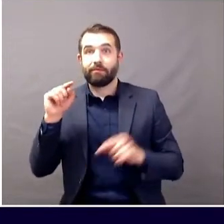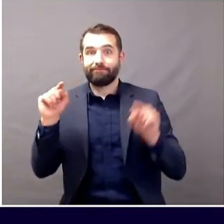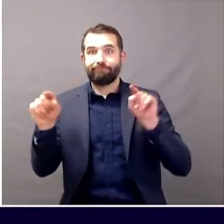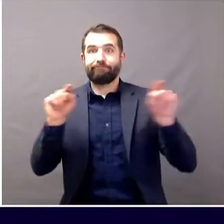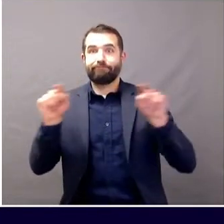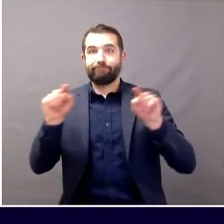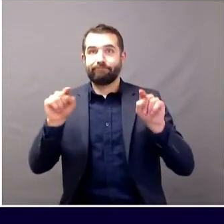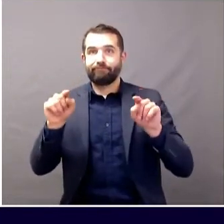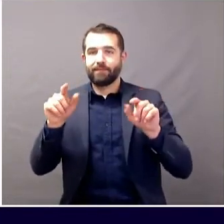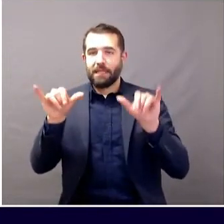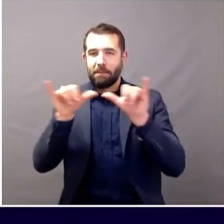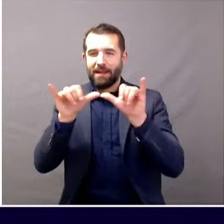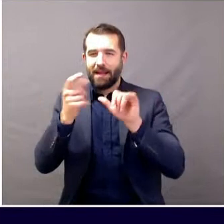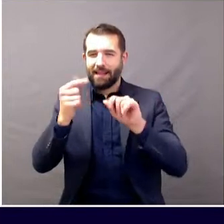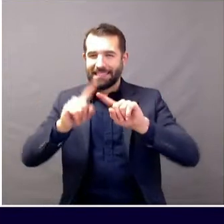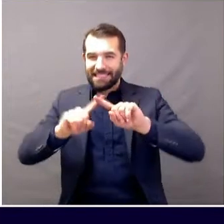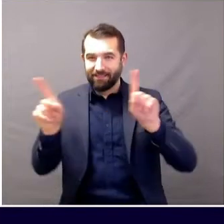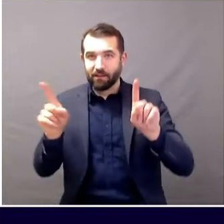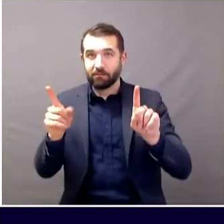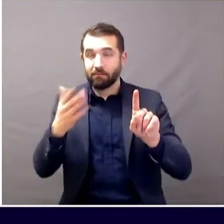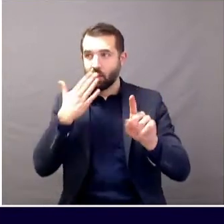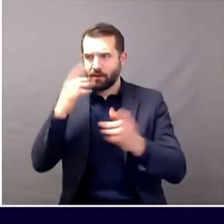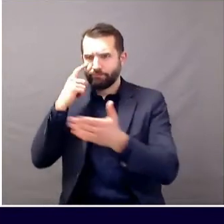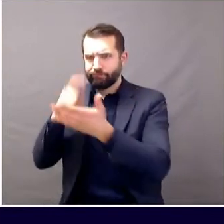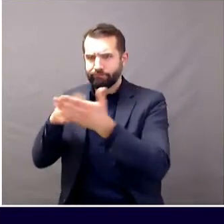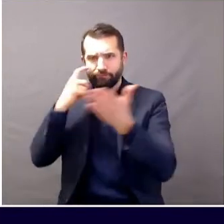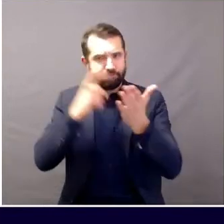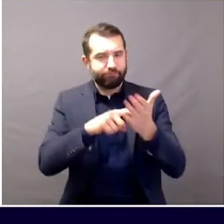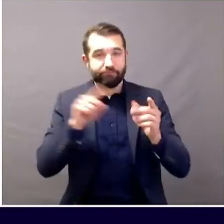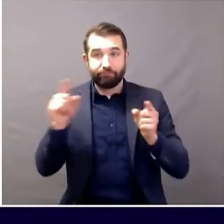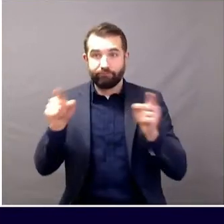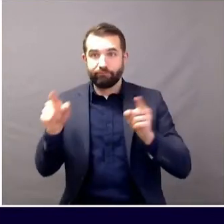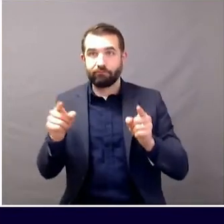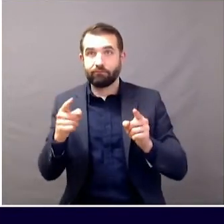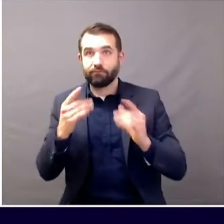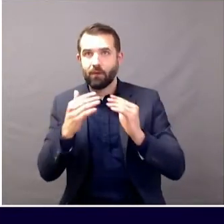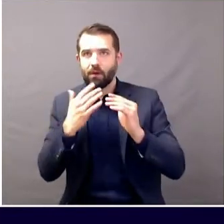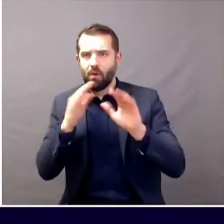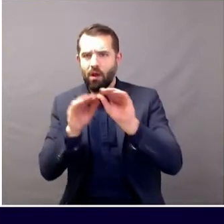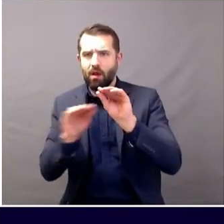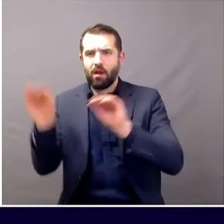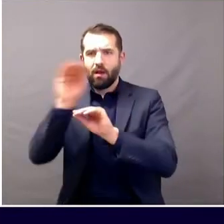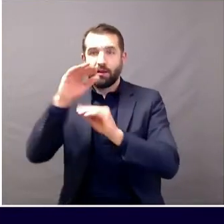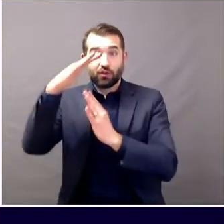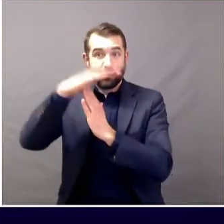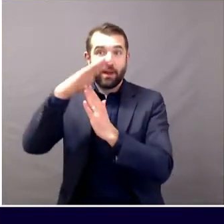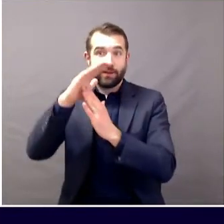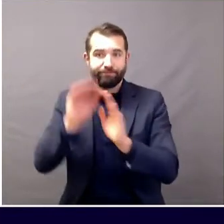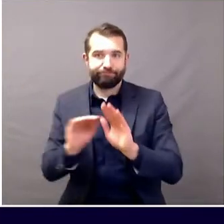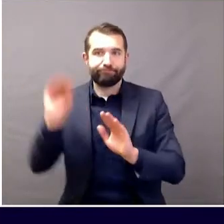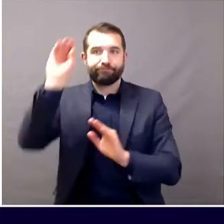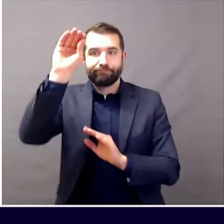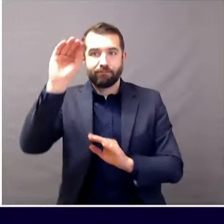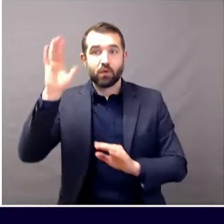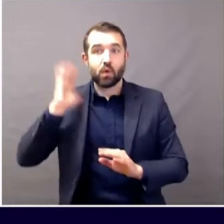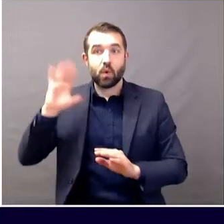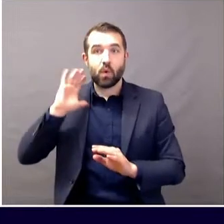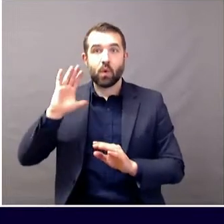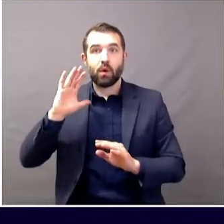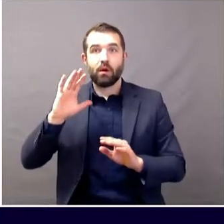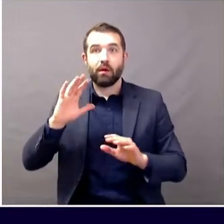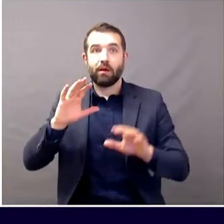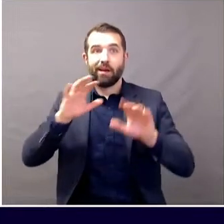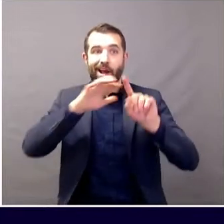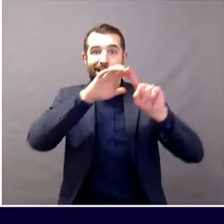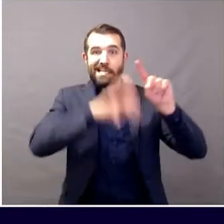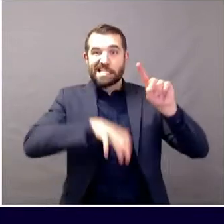and should be. So that's a way, and it's right up top. It's even before the tables with all of the data and everything. Now, with